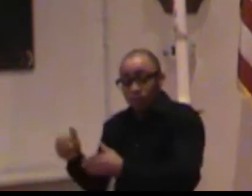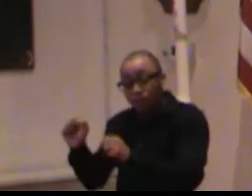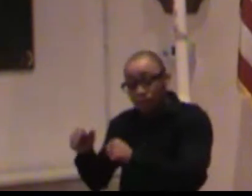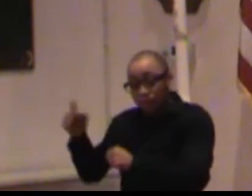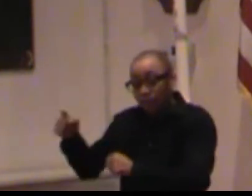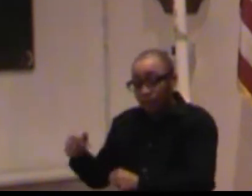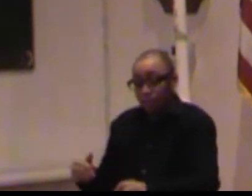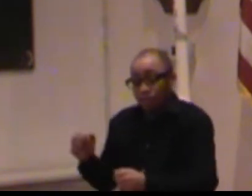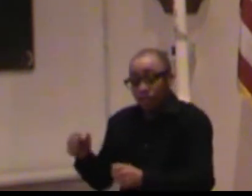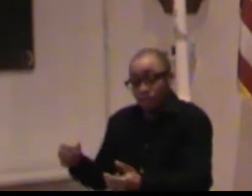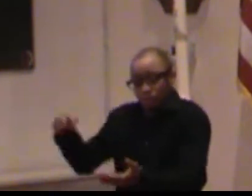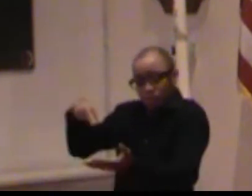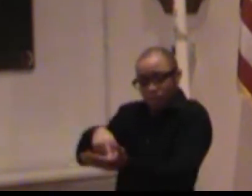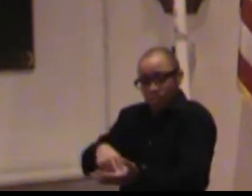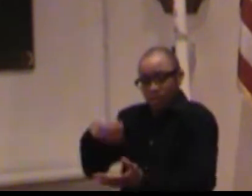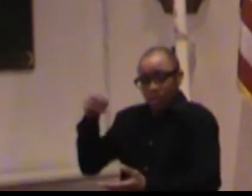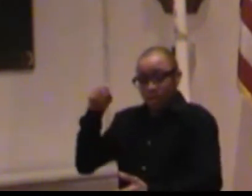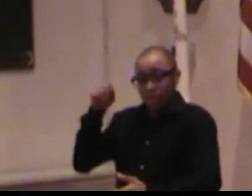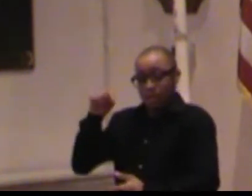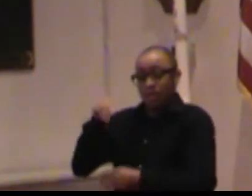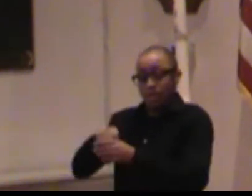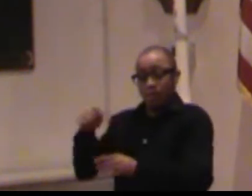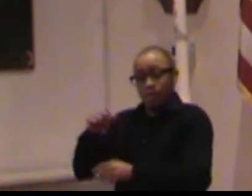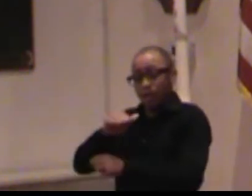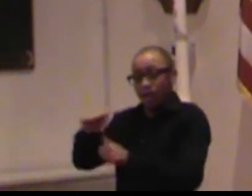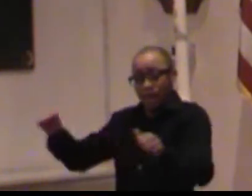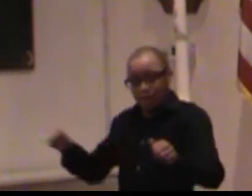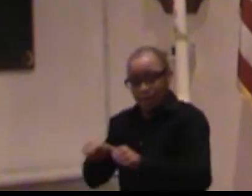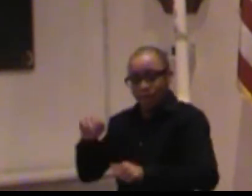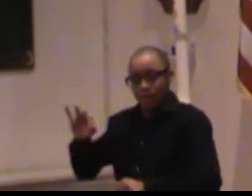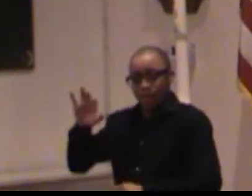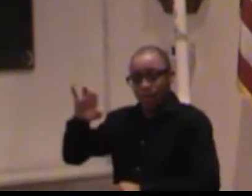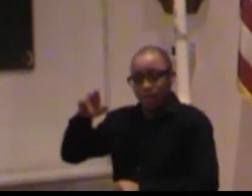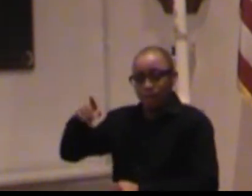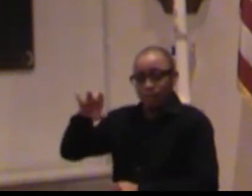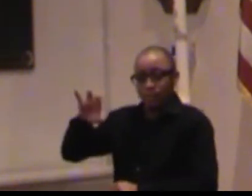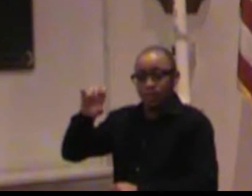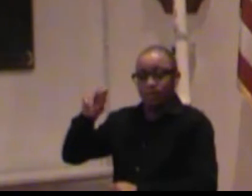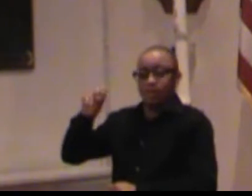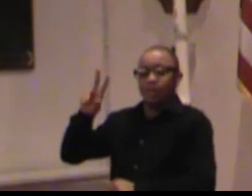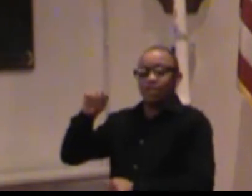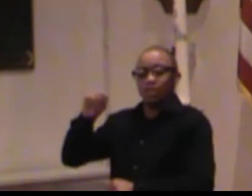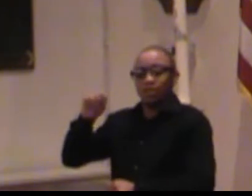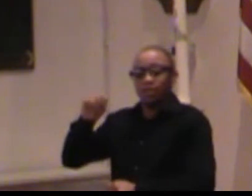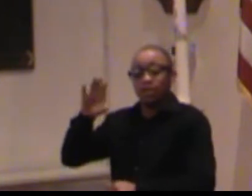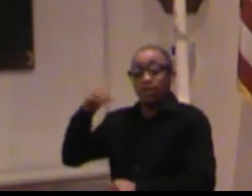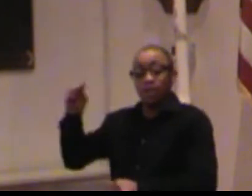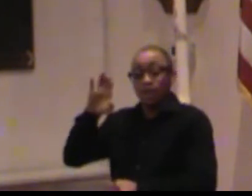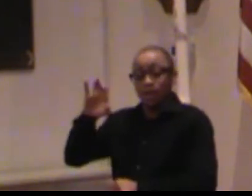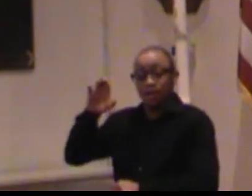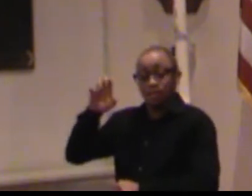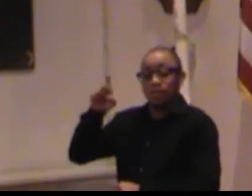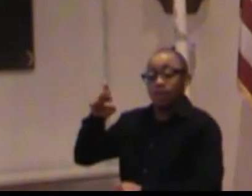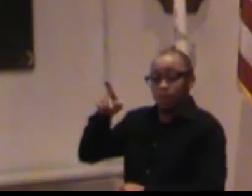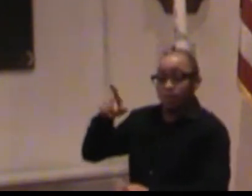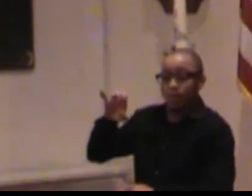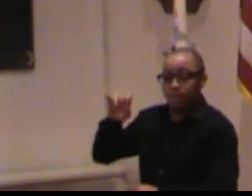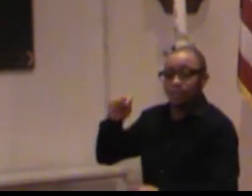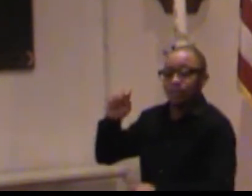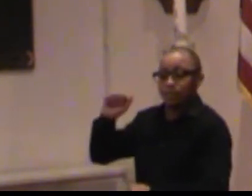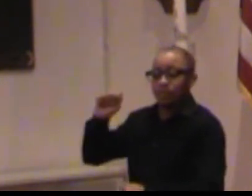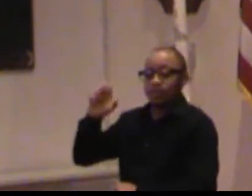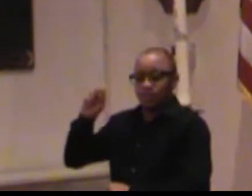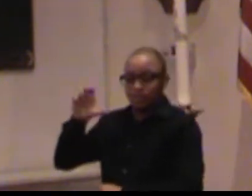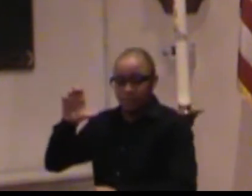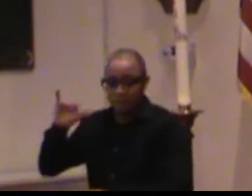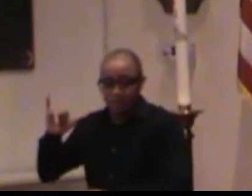could step up in the area of expectation and walk in high expectancy each and every day, then I believe you will be